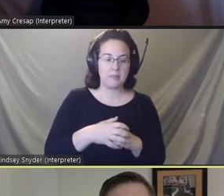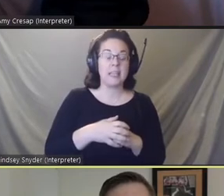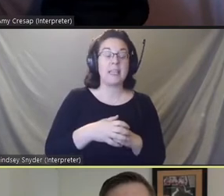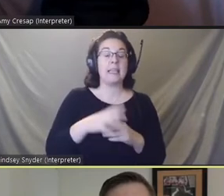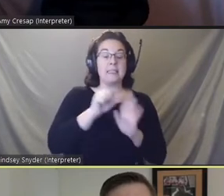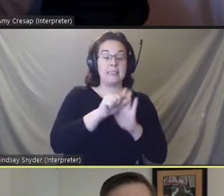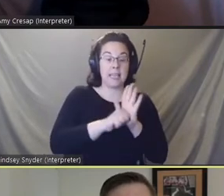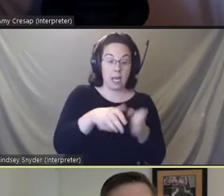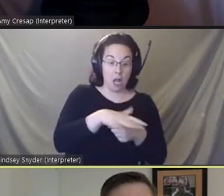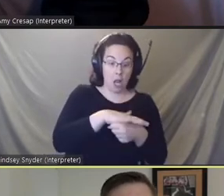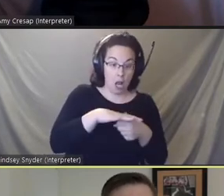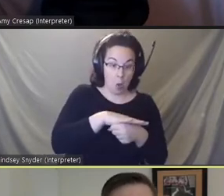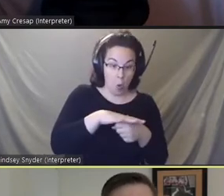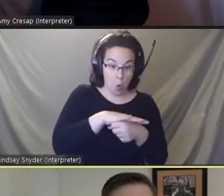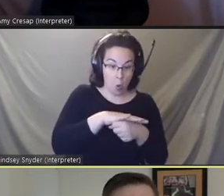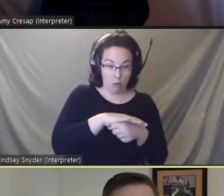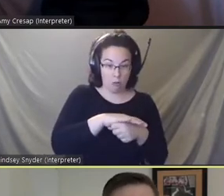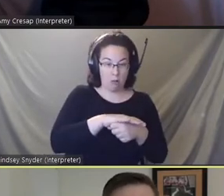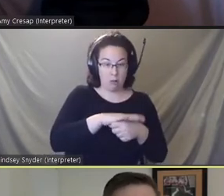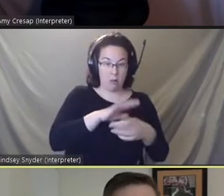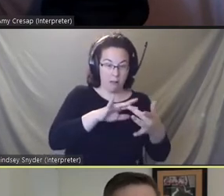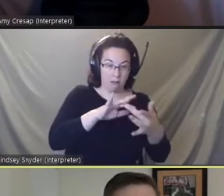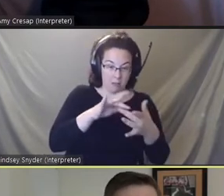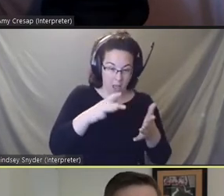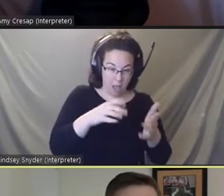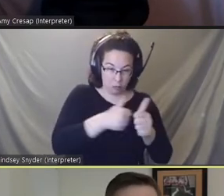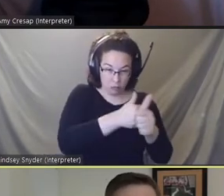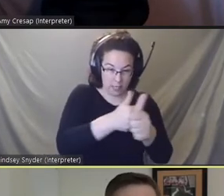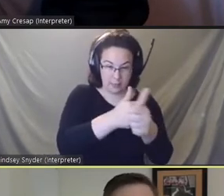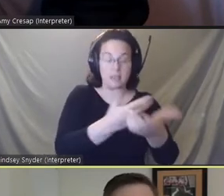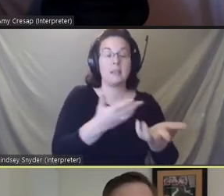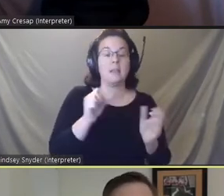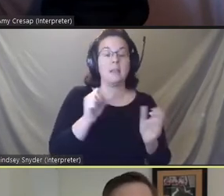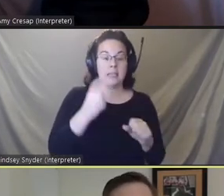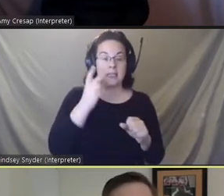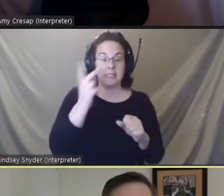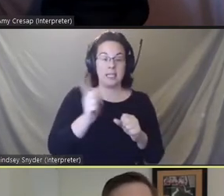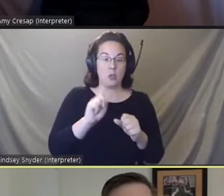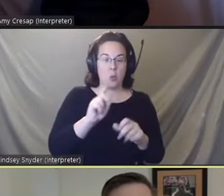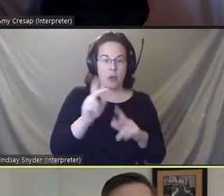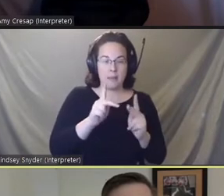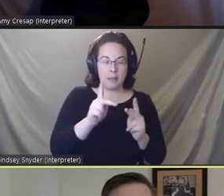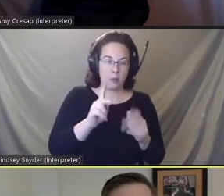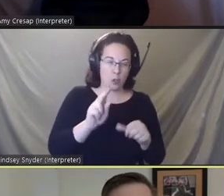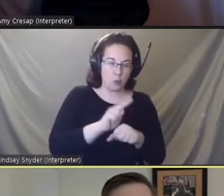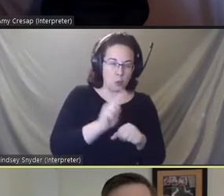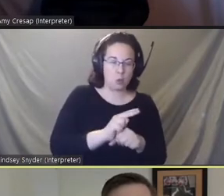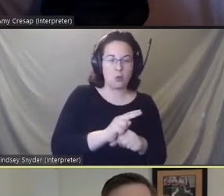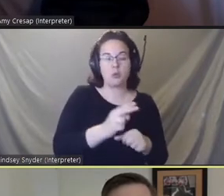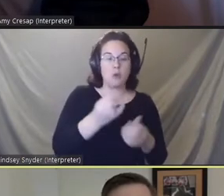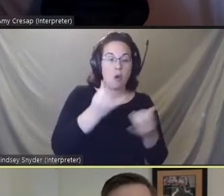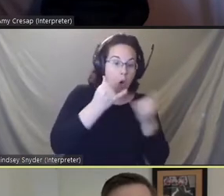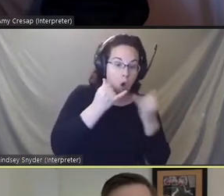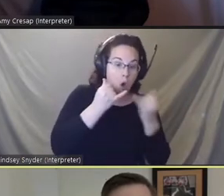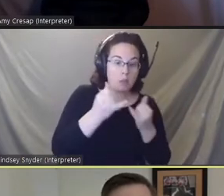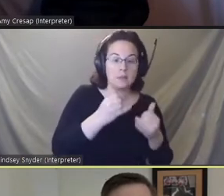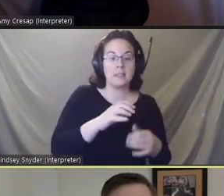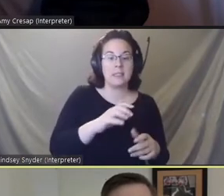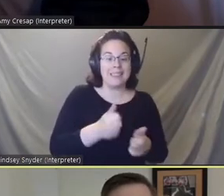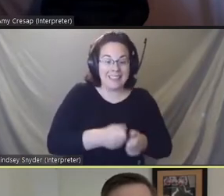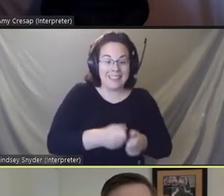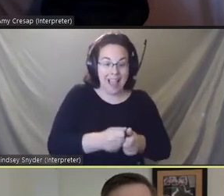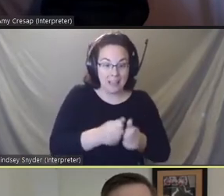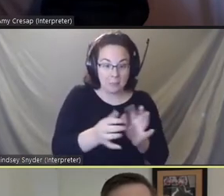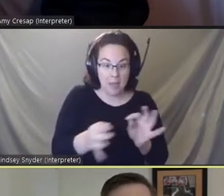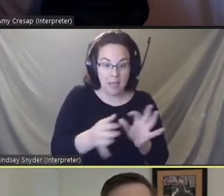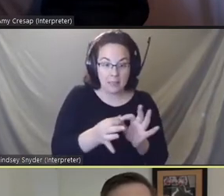tracing efforts have also spawned scams where fraudsters used phone calls and text messages to collect personal information or